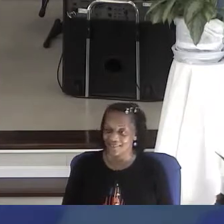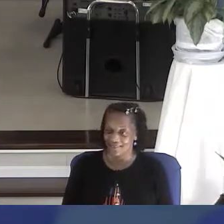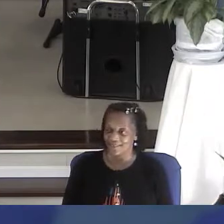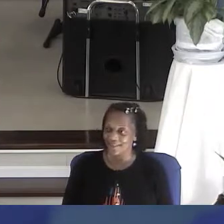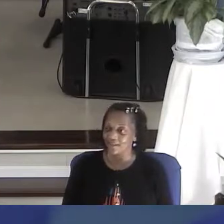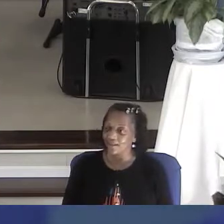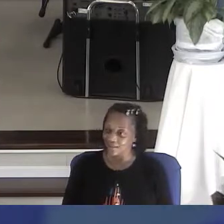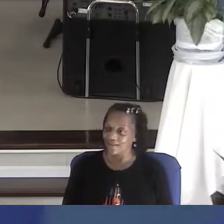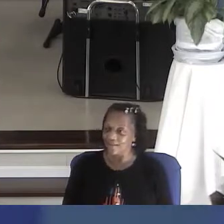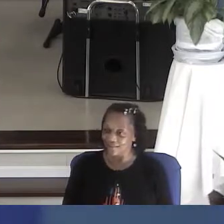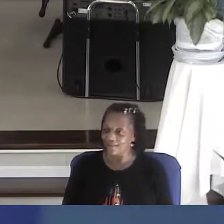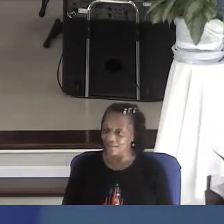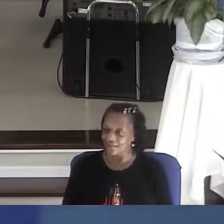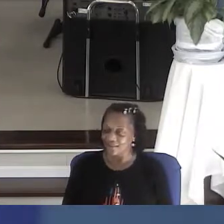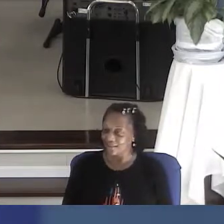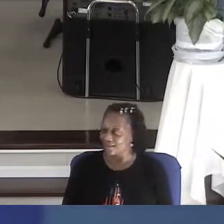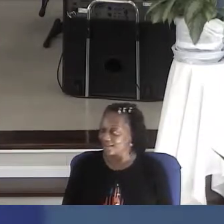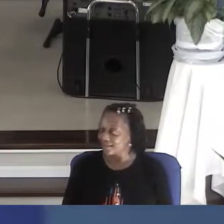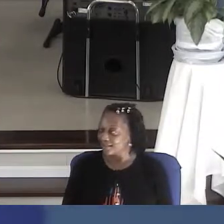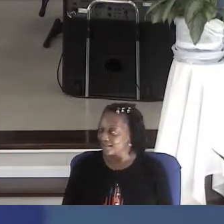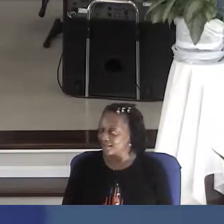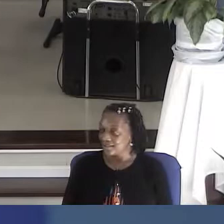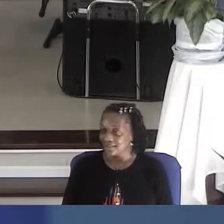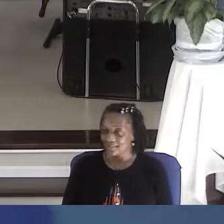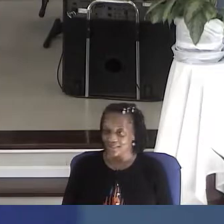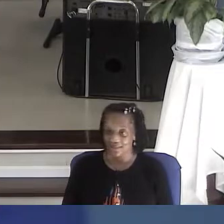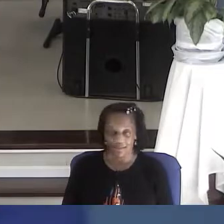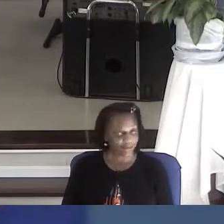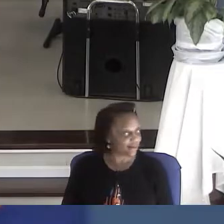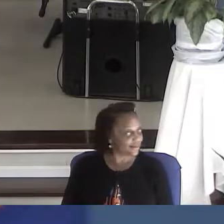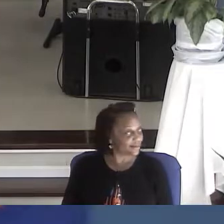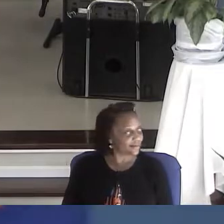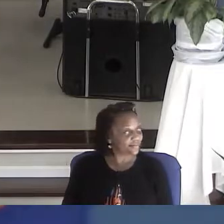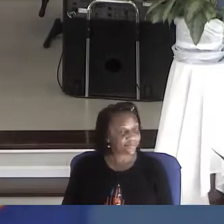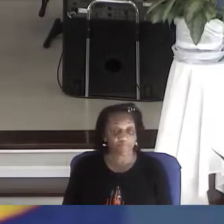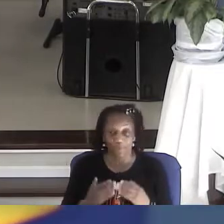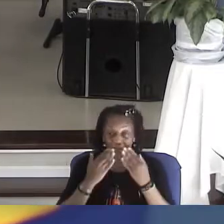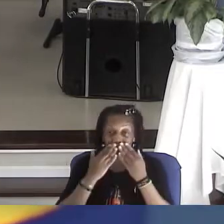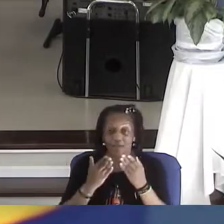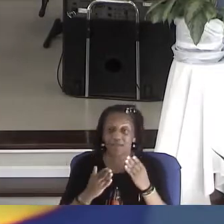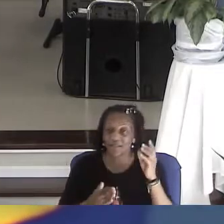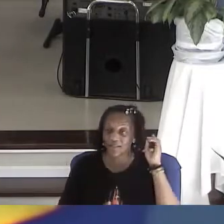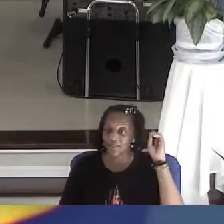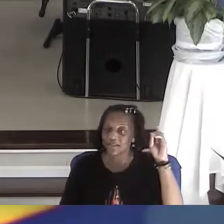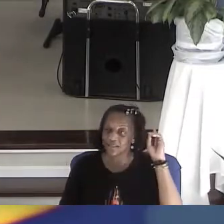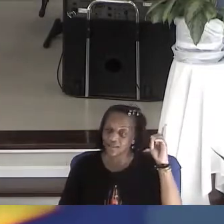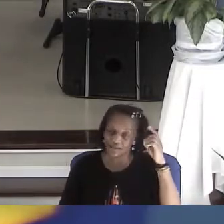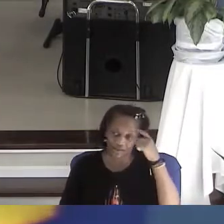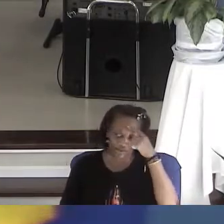Thank Deacon for leading us into the intercessory prayer.